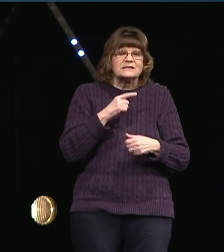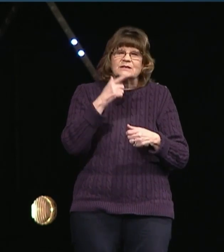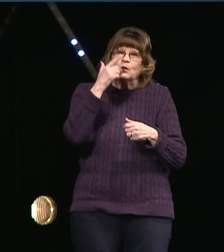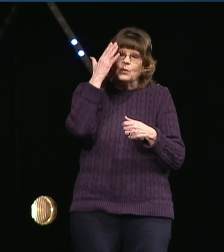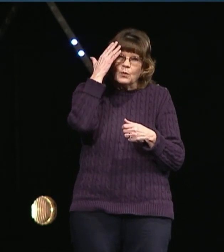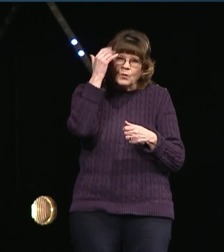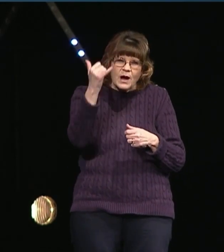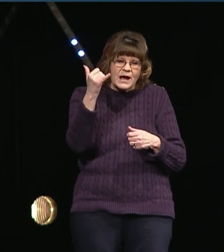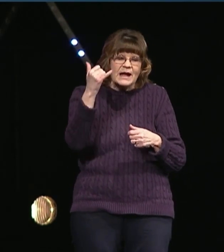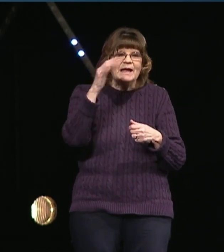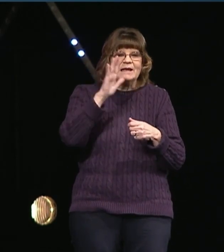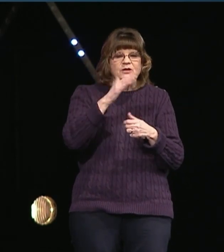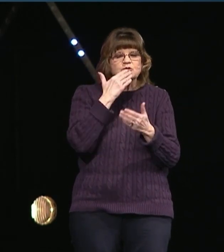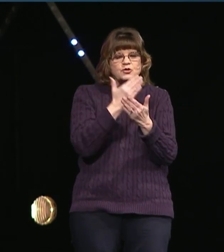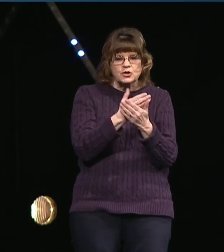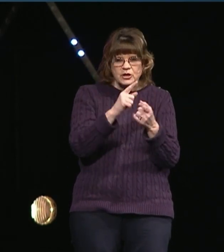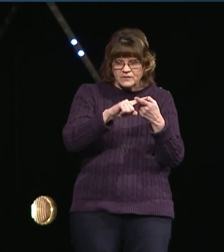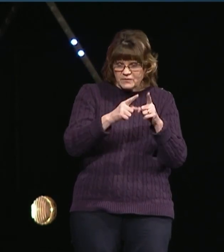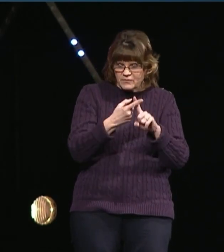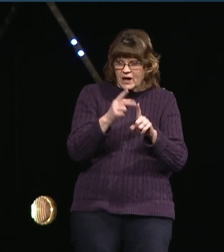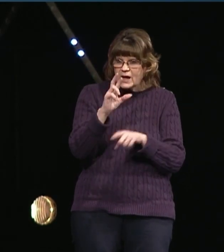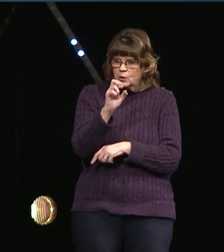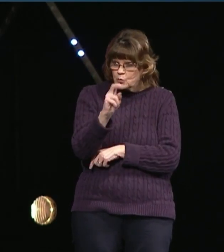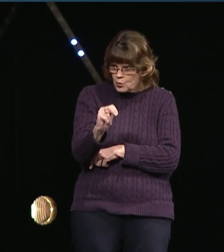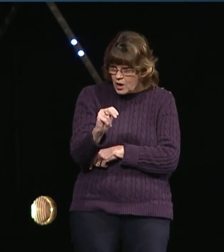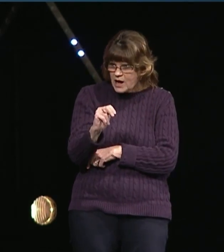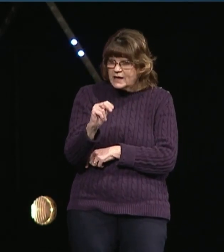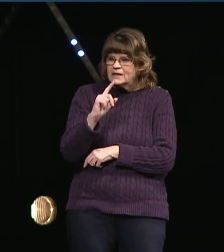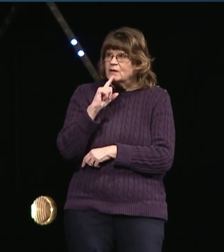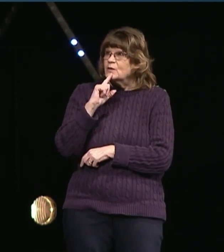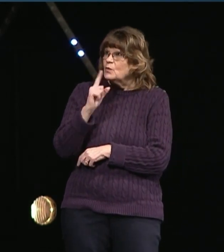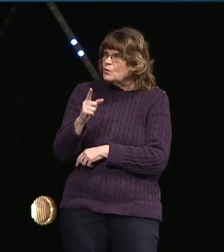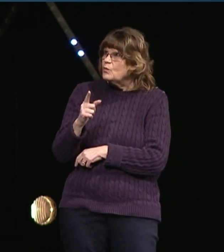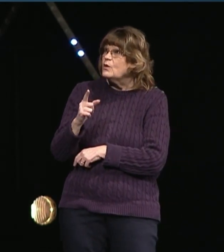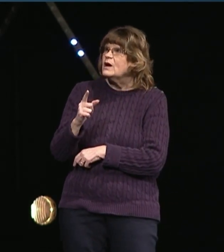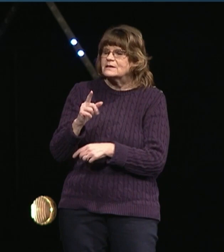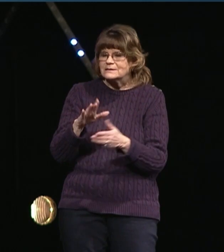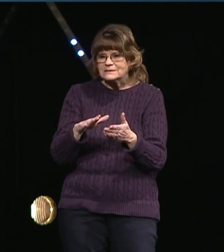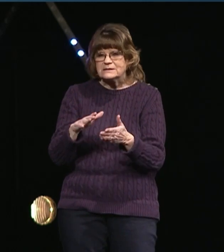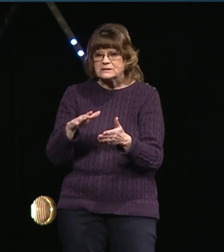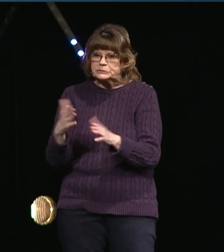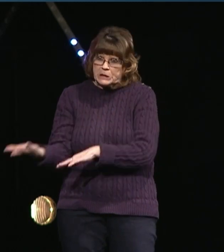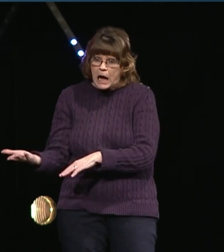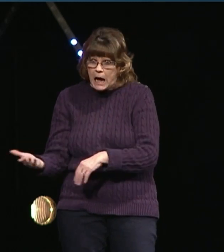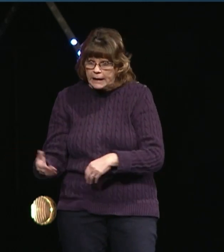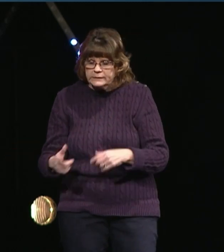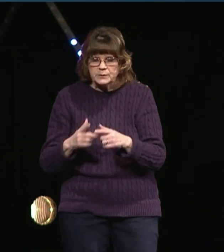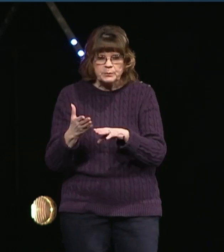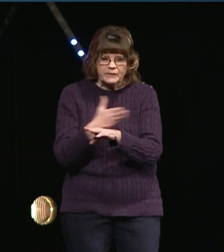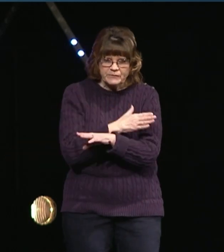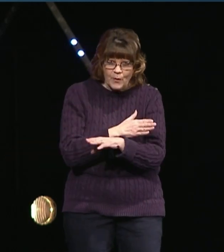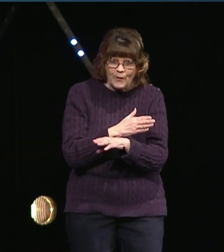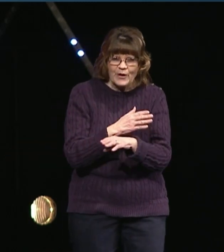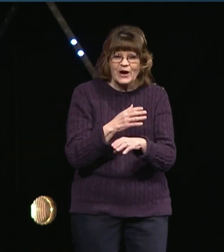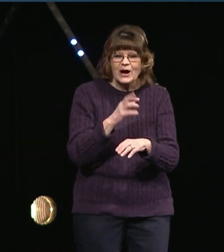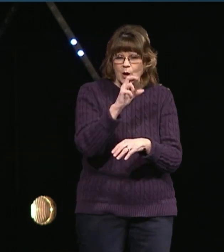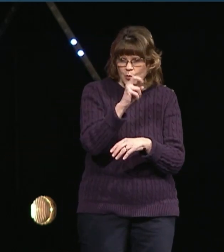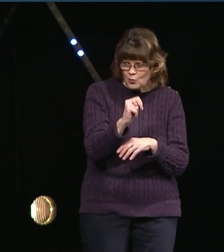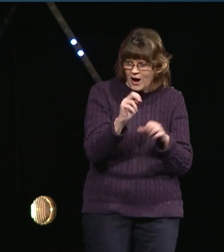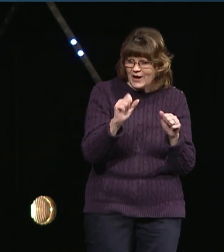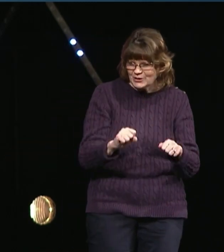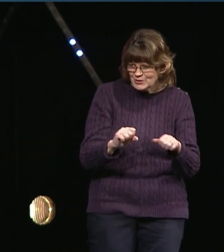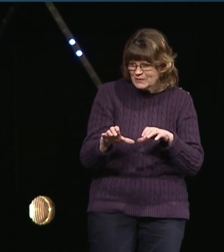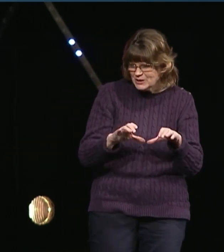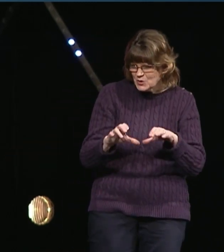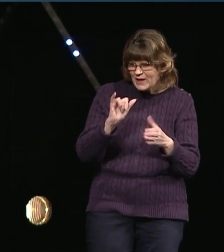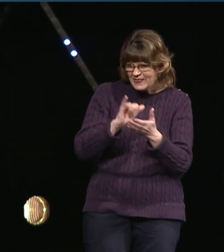because his good friend Ron was inconsiderate enough to pass away before Ron could be doing